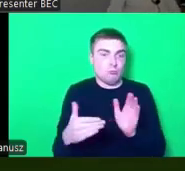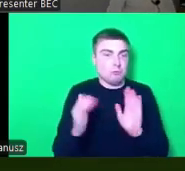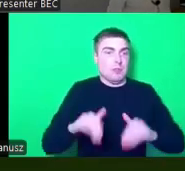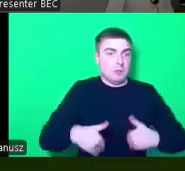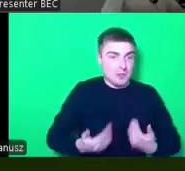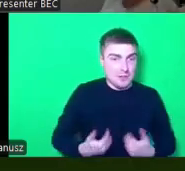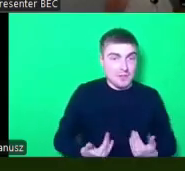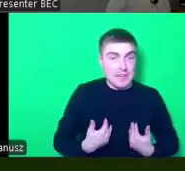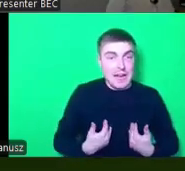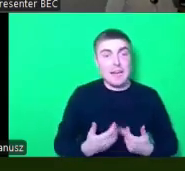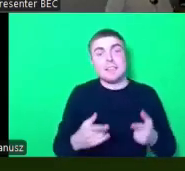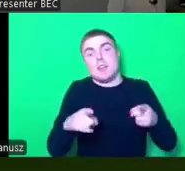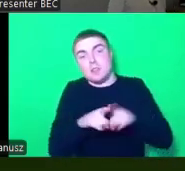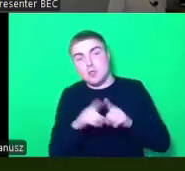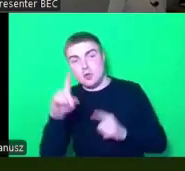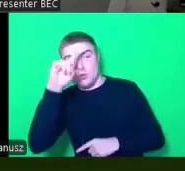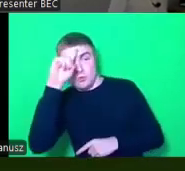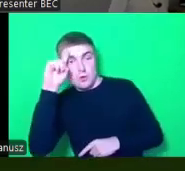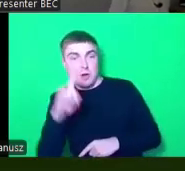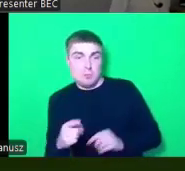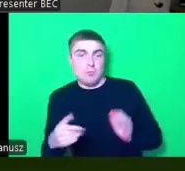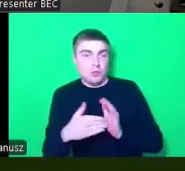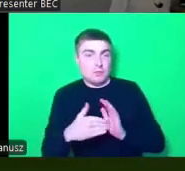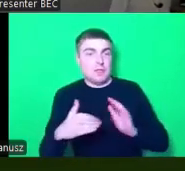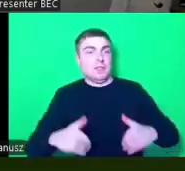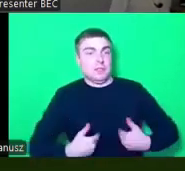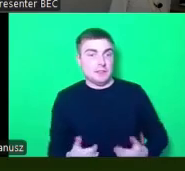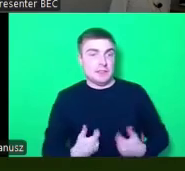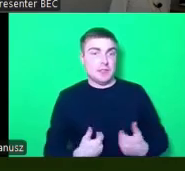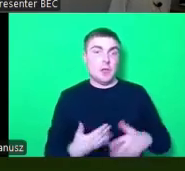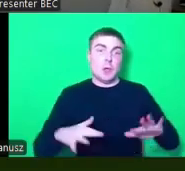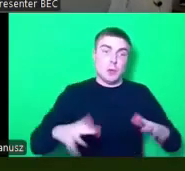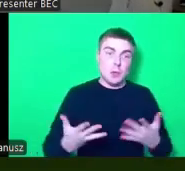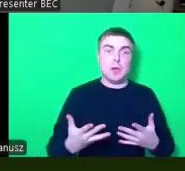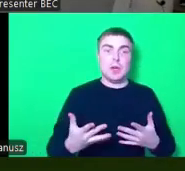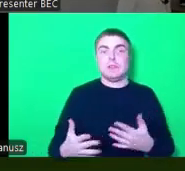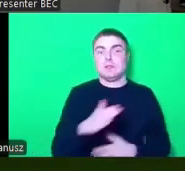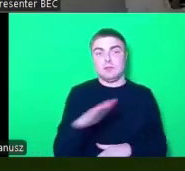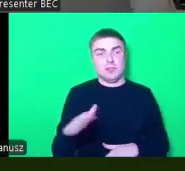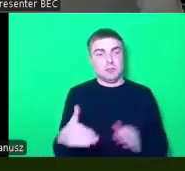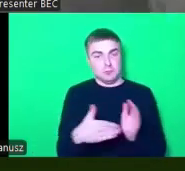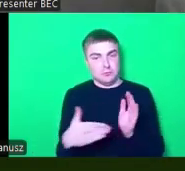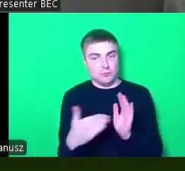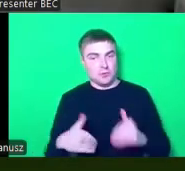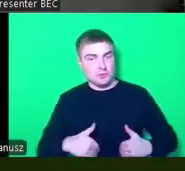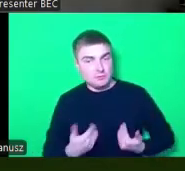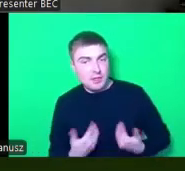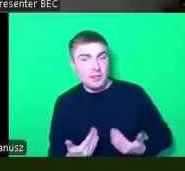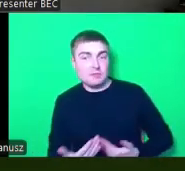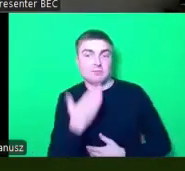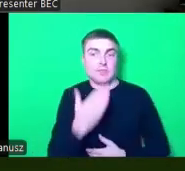and ecosystem health altogether is health of the overall social ecological system. And I will touch upon it